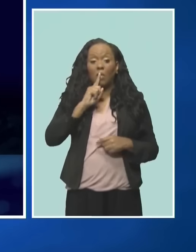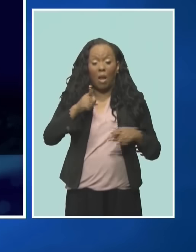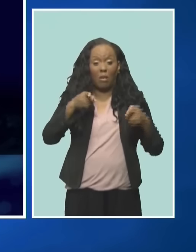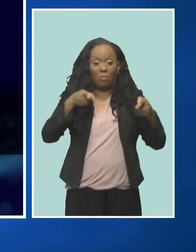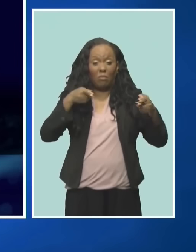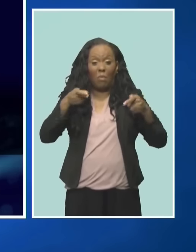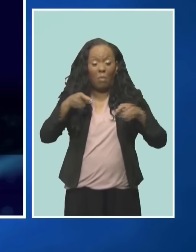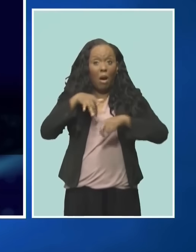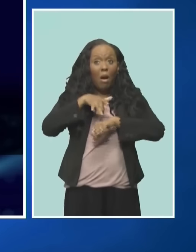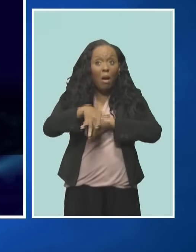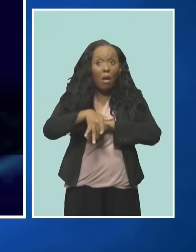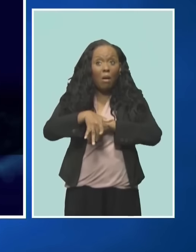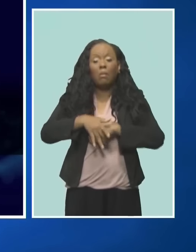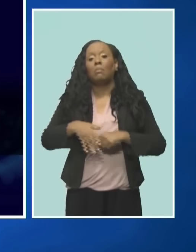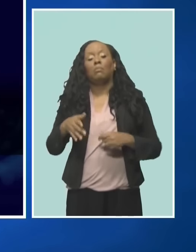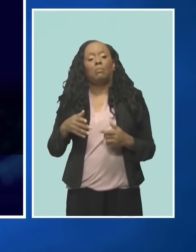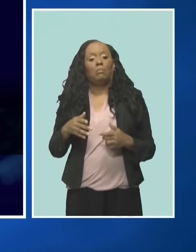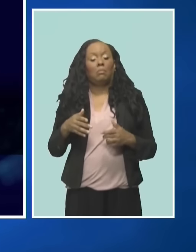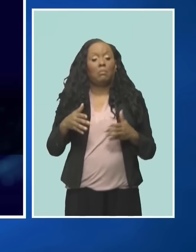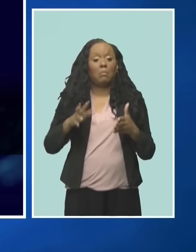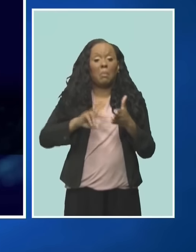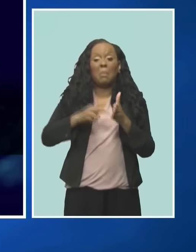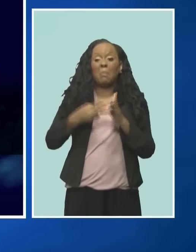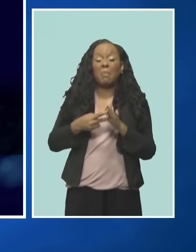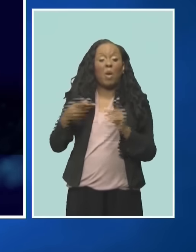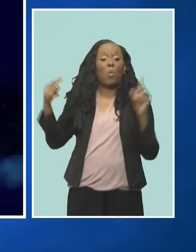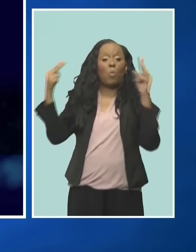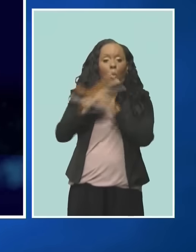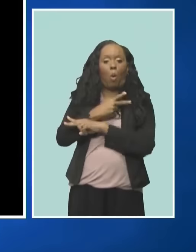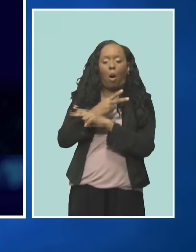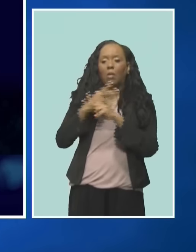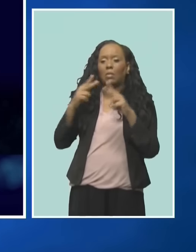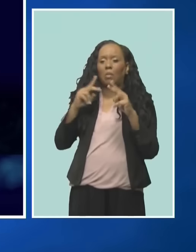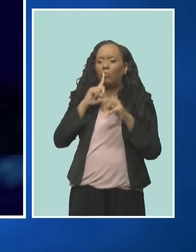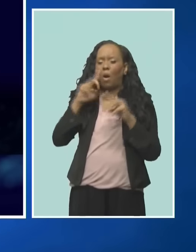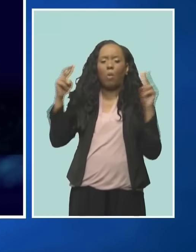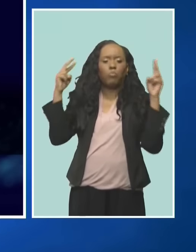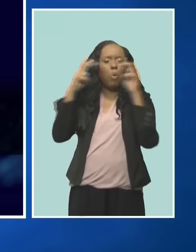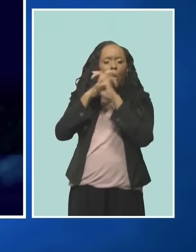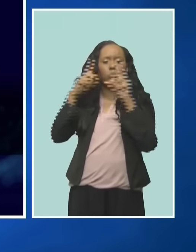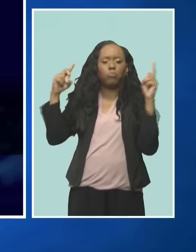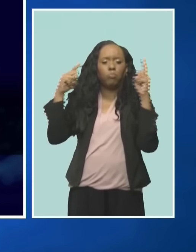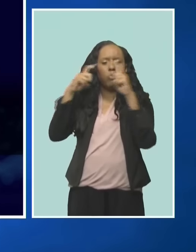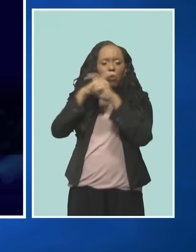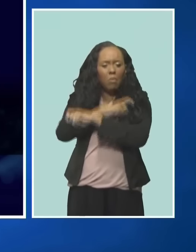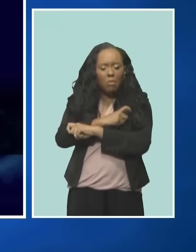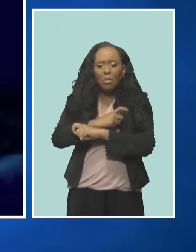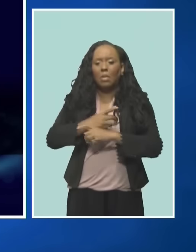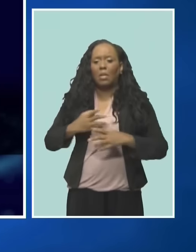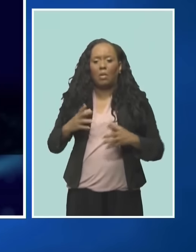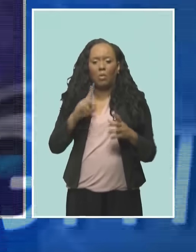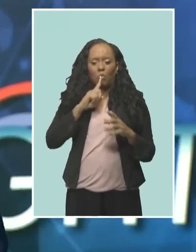early, can lead to other complications and unfortunately death.